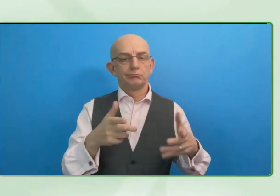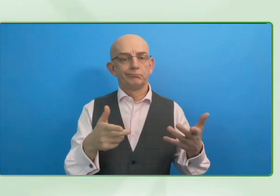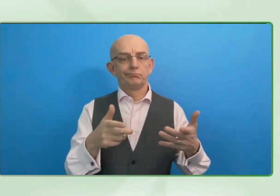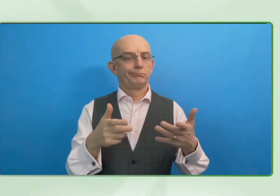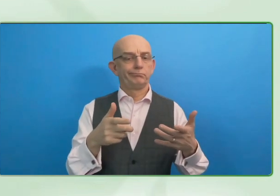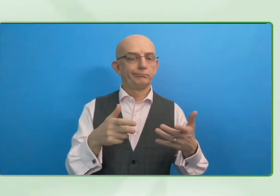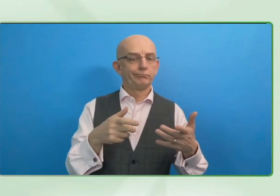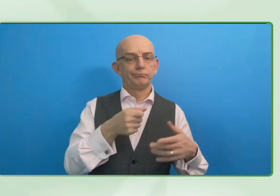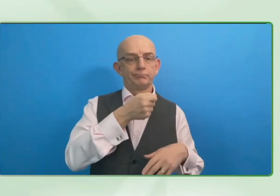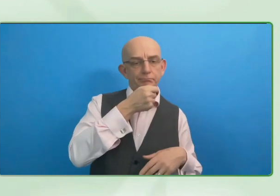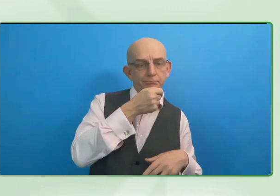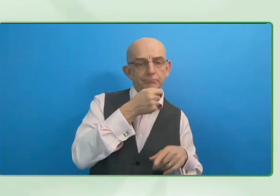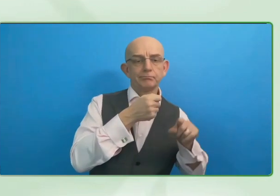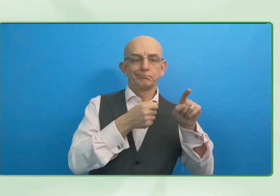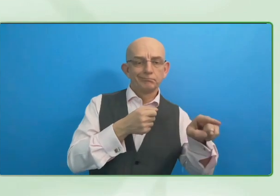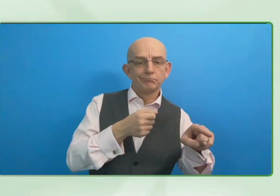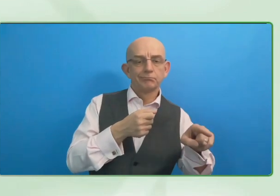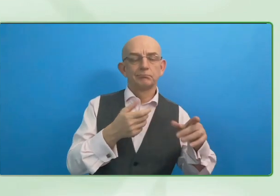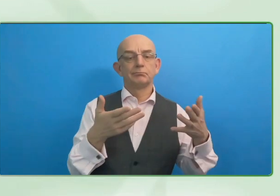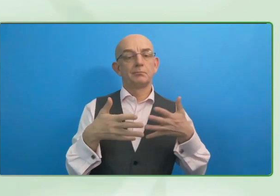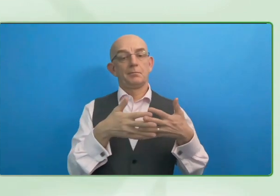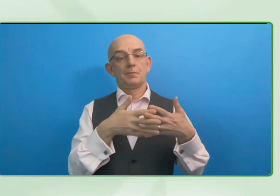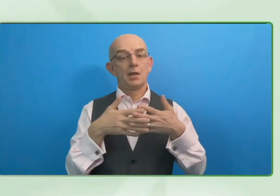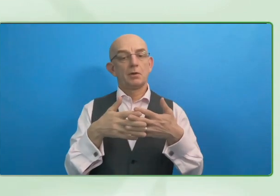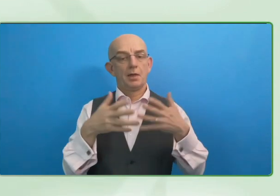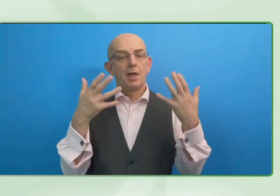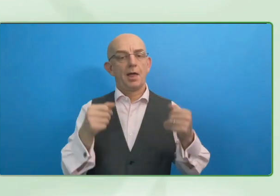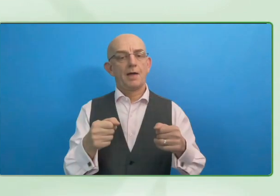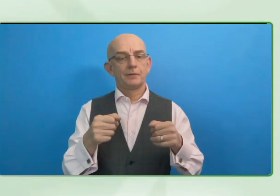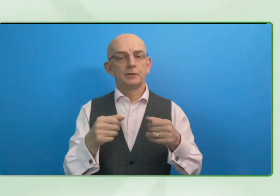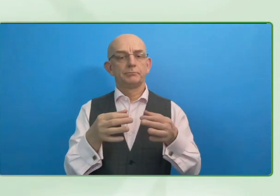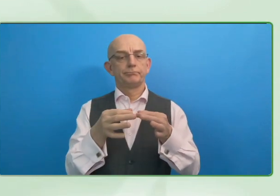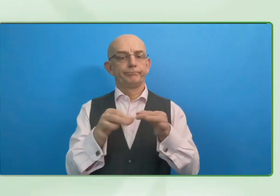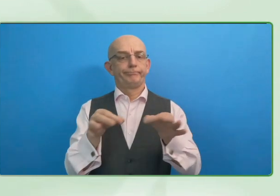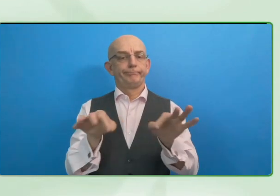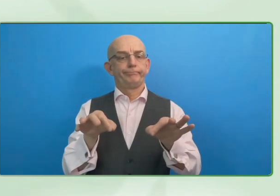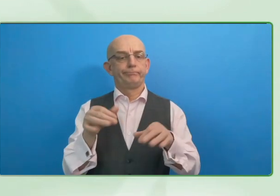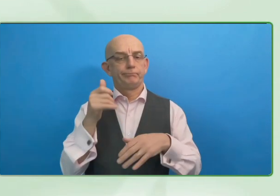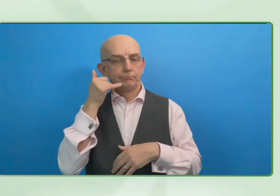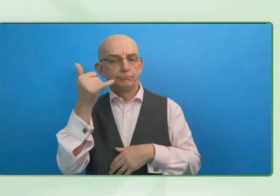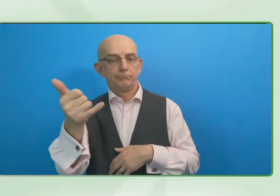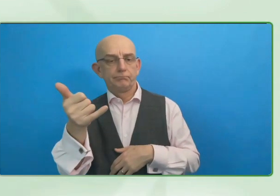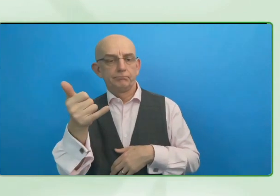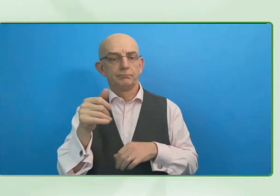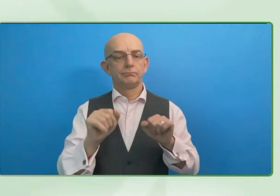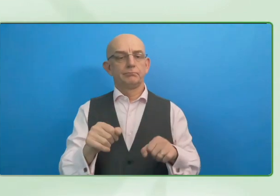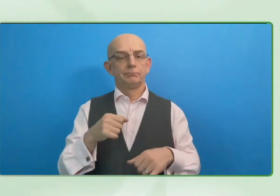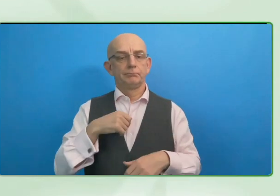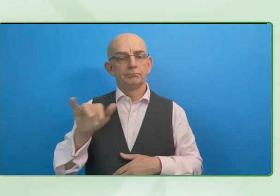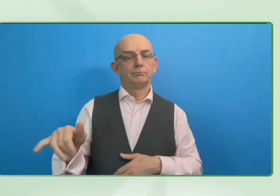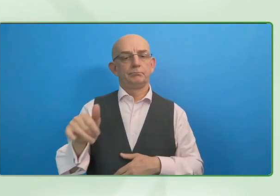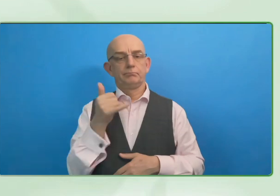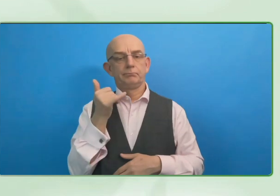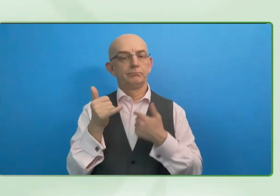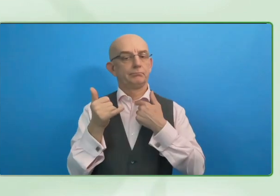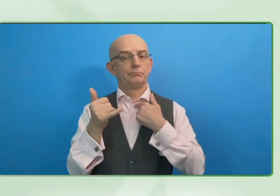a captioned telephone. So I can pick up the phone, talk on the phone with my own voice, and read. I can